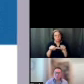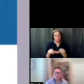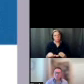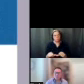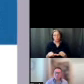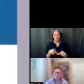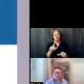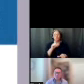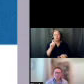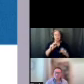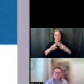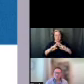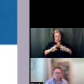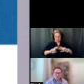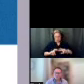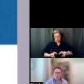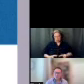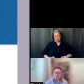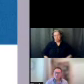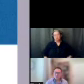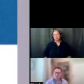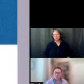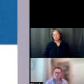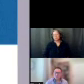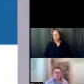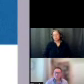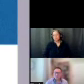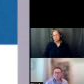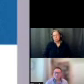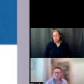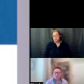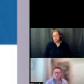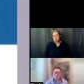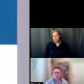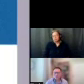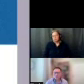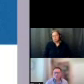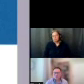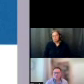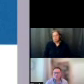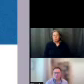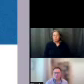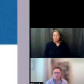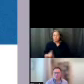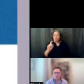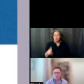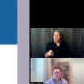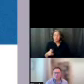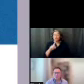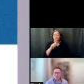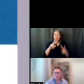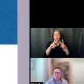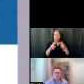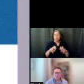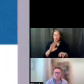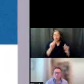really, mean looking at, for example, your own lens from which you view disability. There's a lot of people,